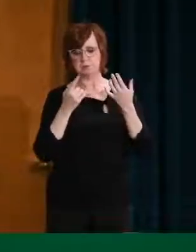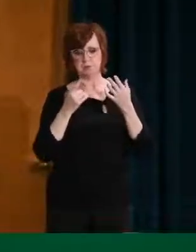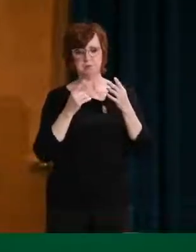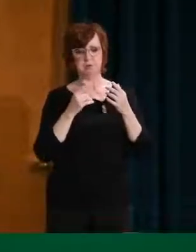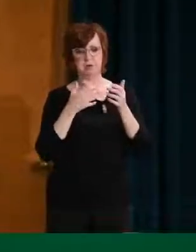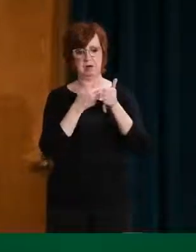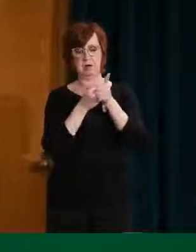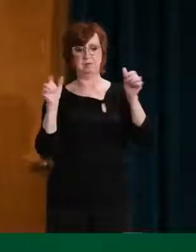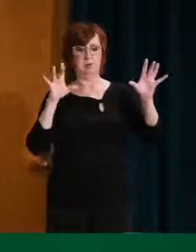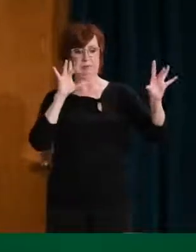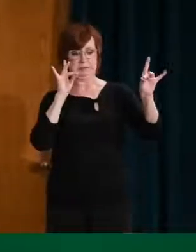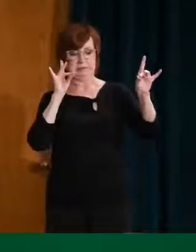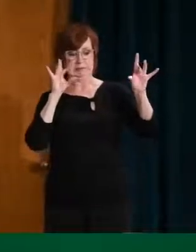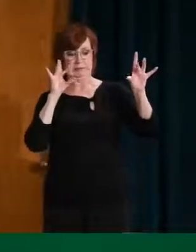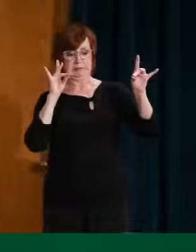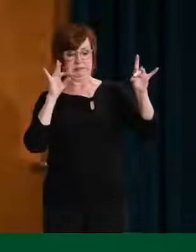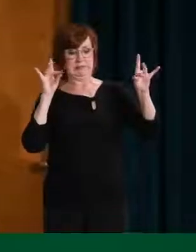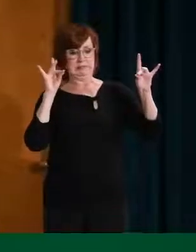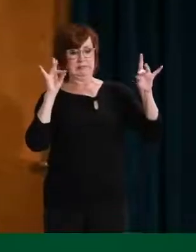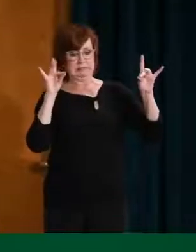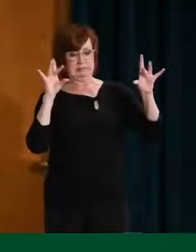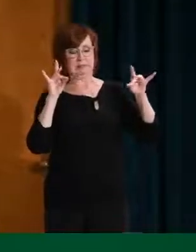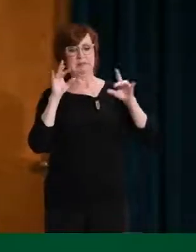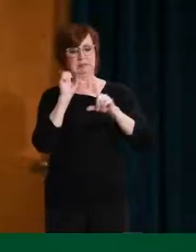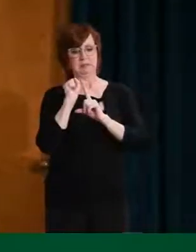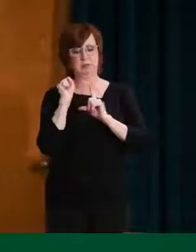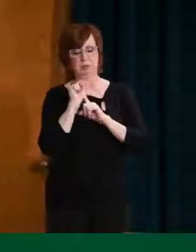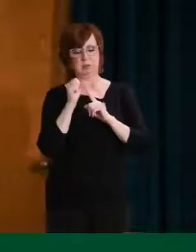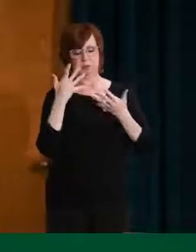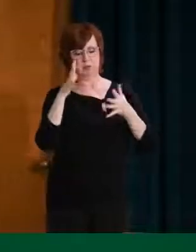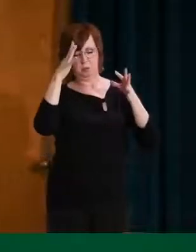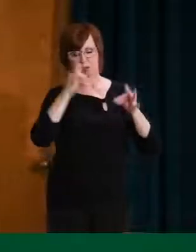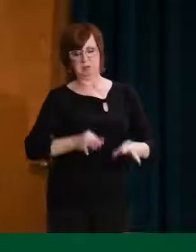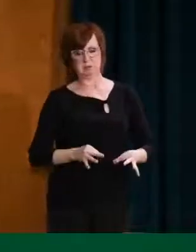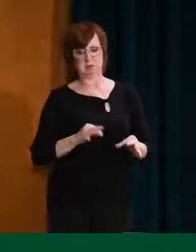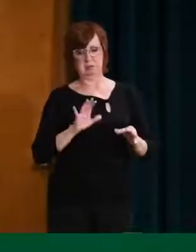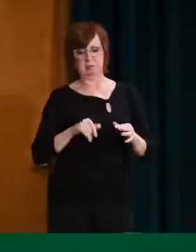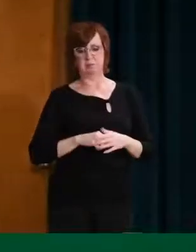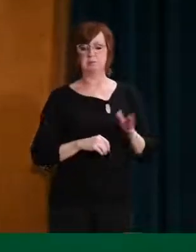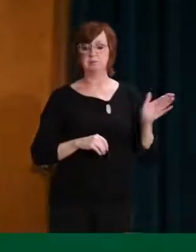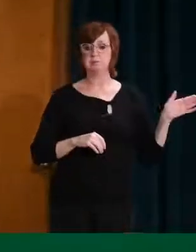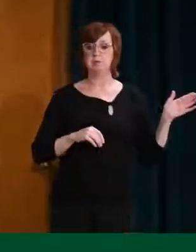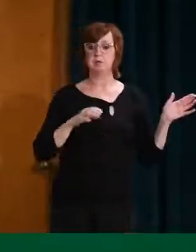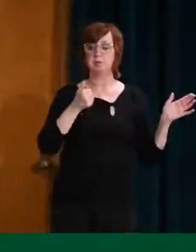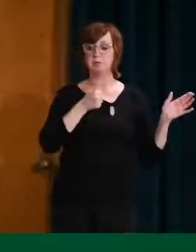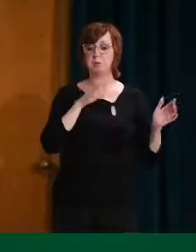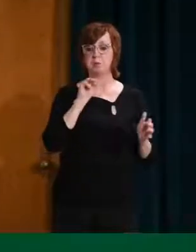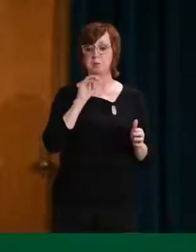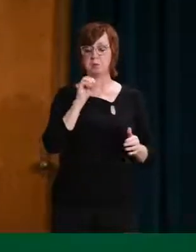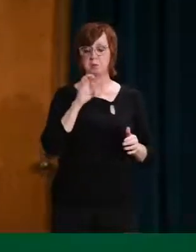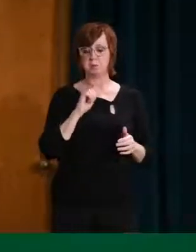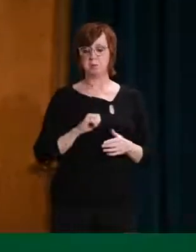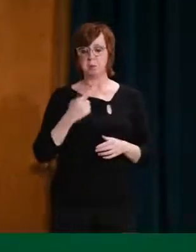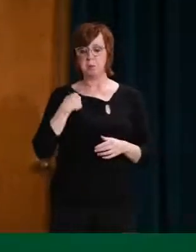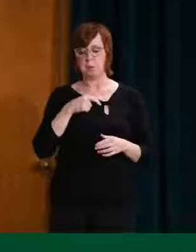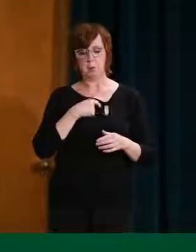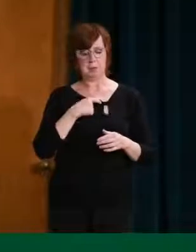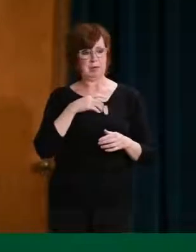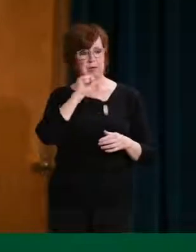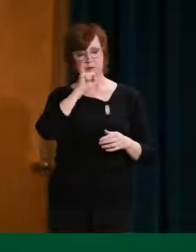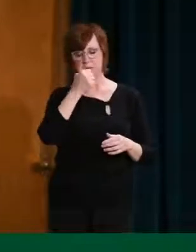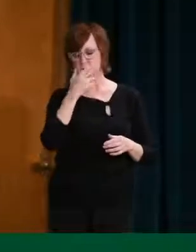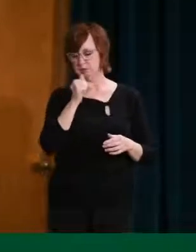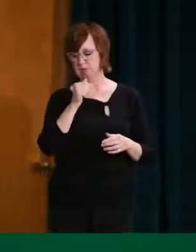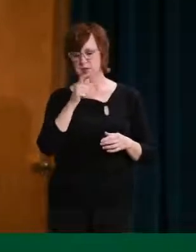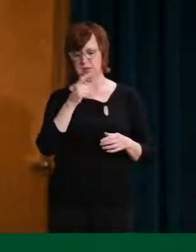important work that the Saskatchewan Health Authority is undertaking to ensure that we are prepared for the most challenging situation.